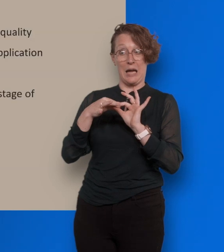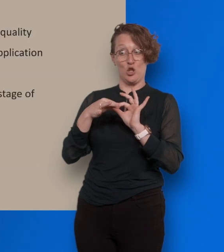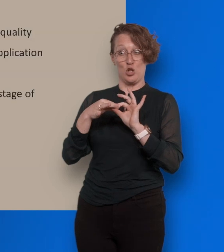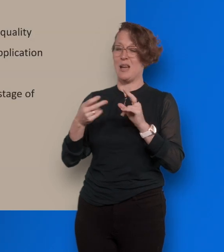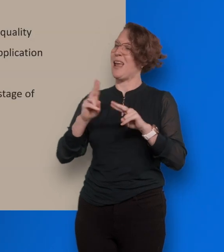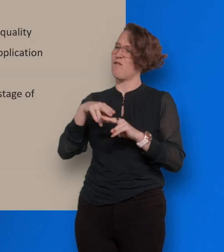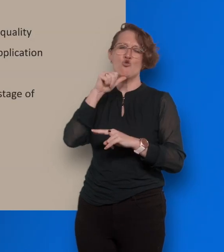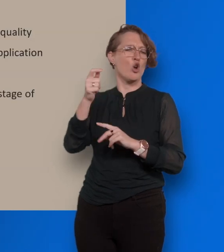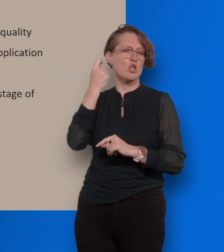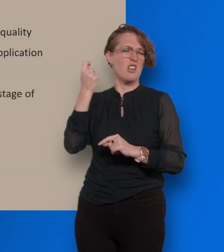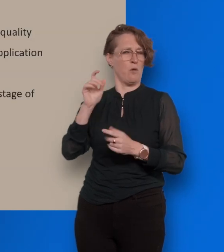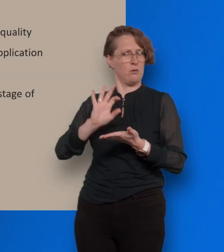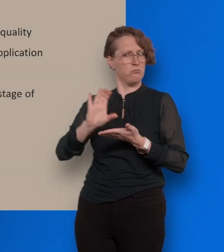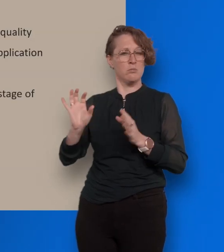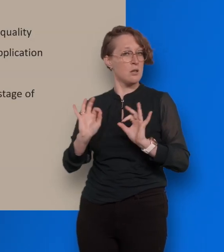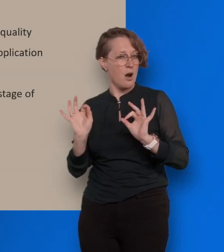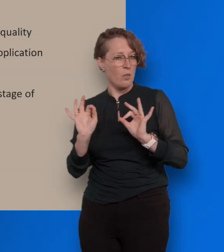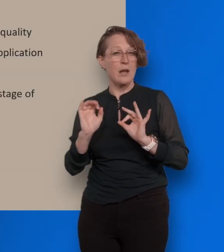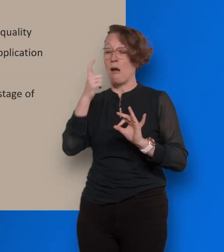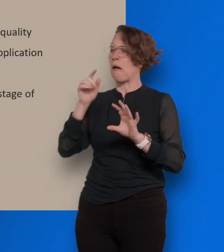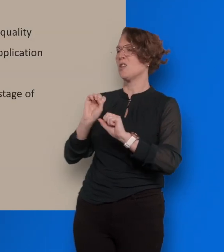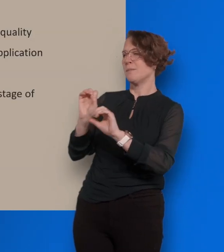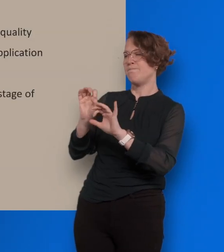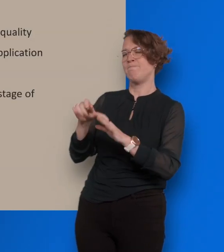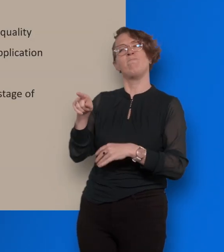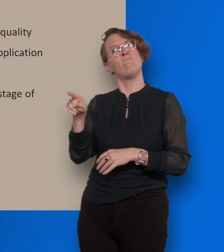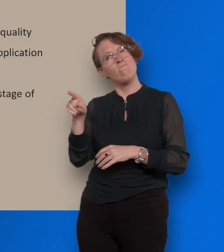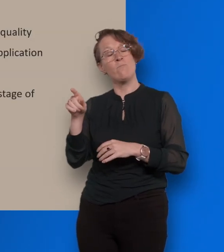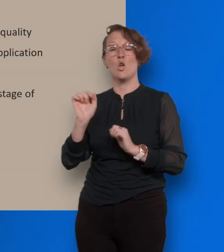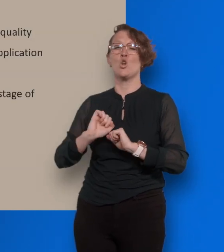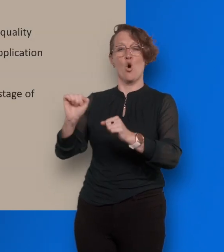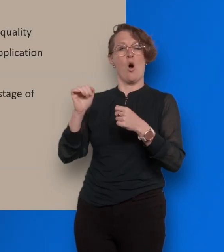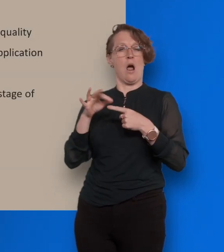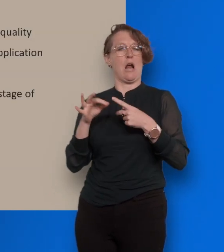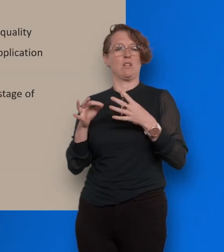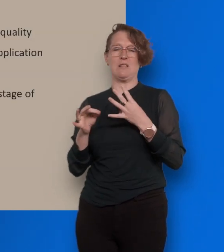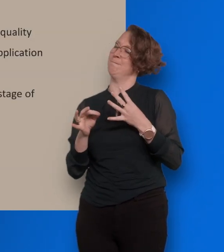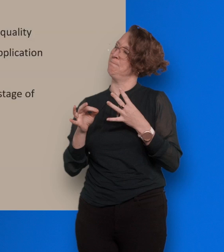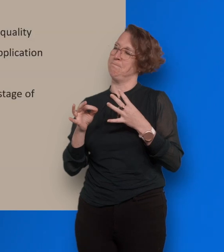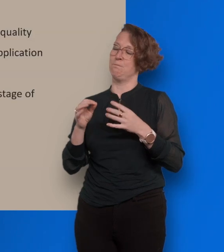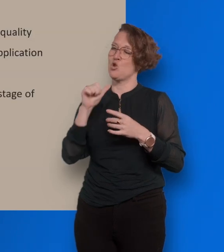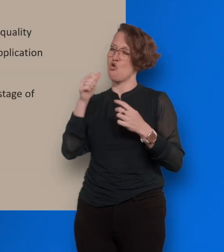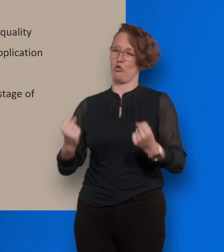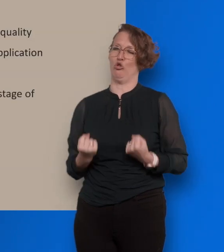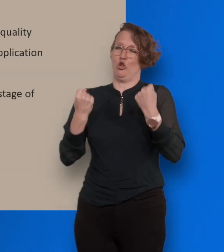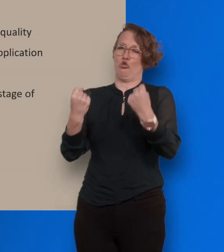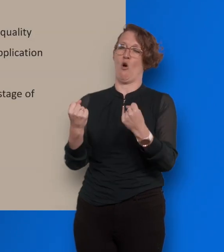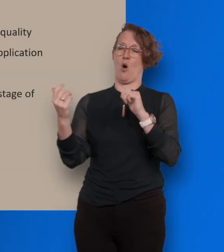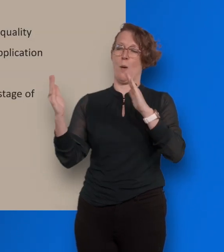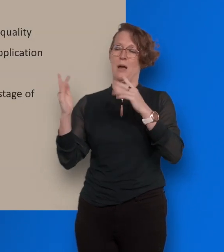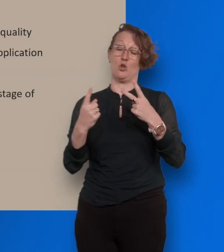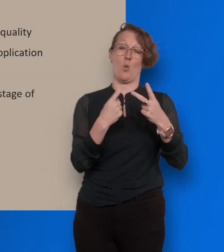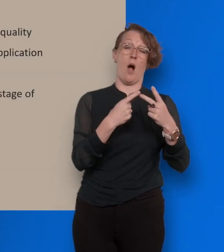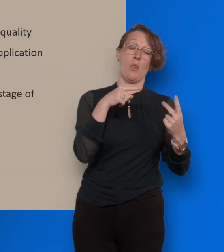they're unsuccessful, either that they were a particular characteristic that was felt not to be as strong compared to